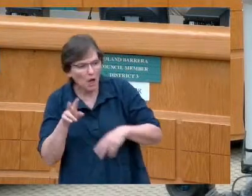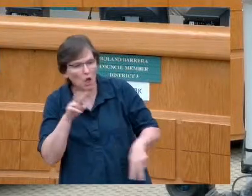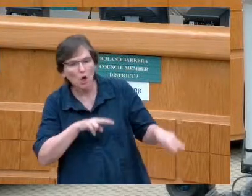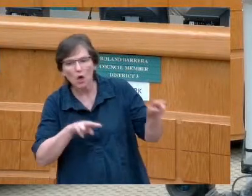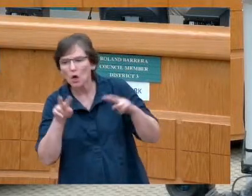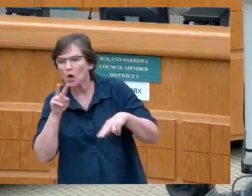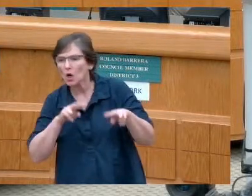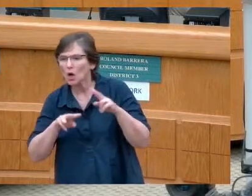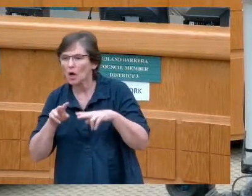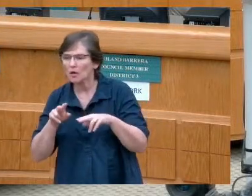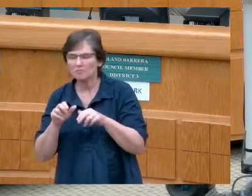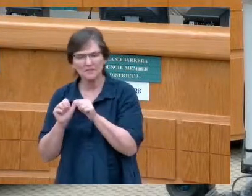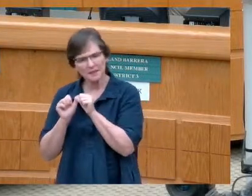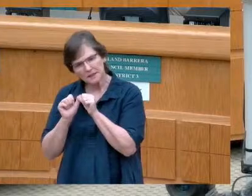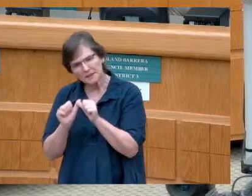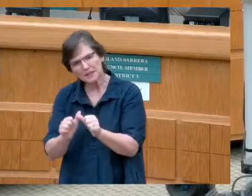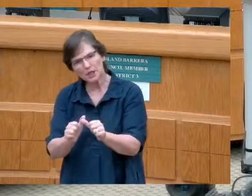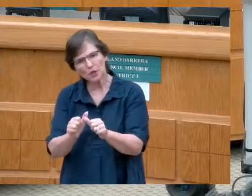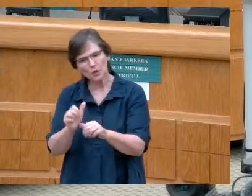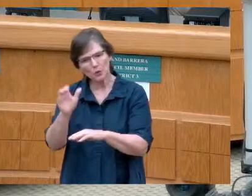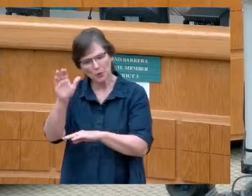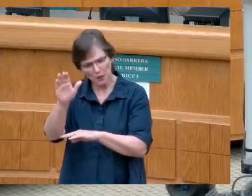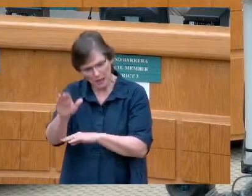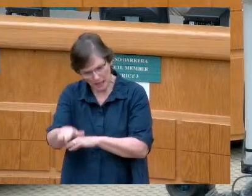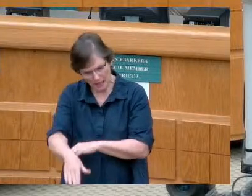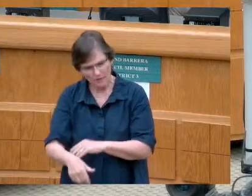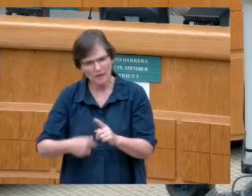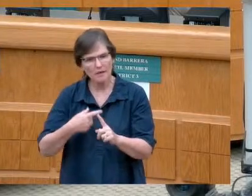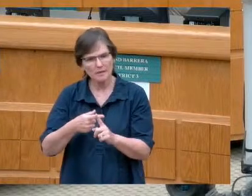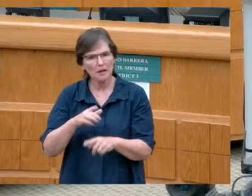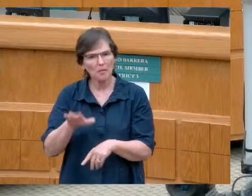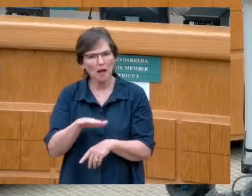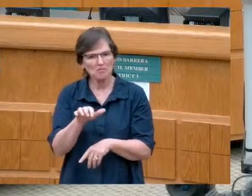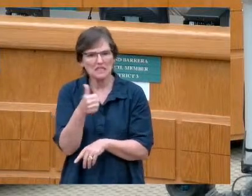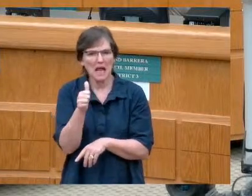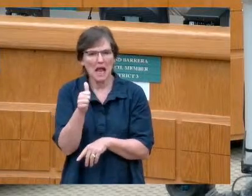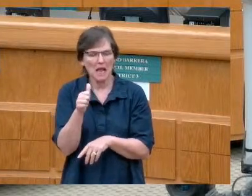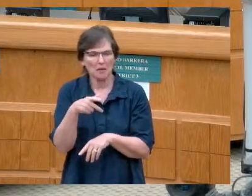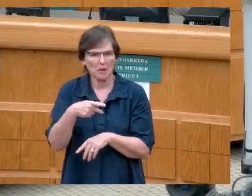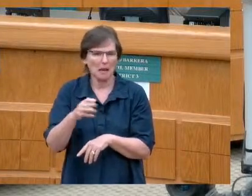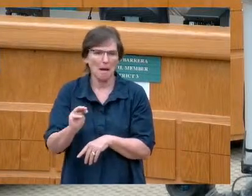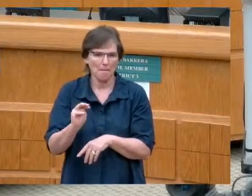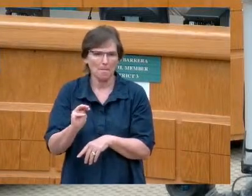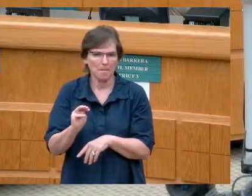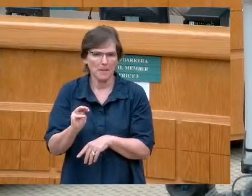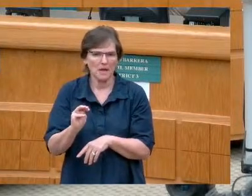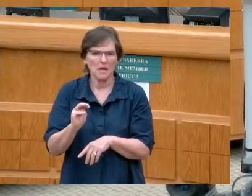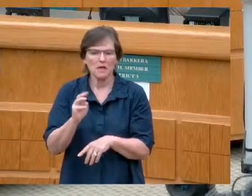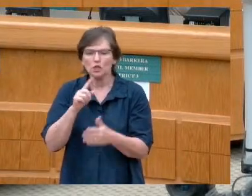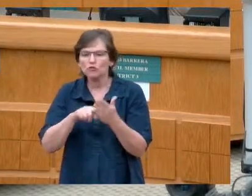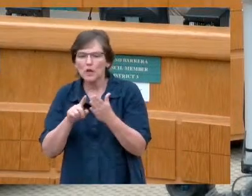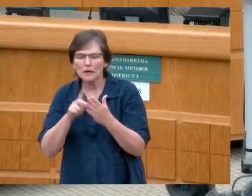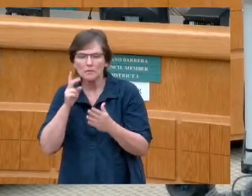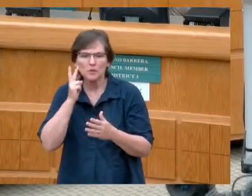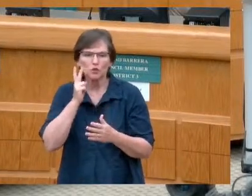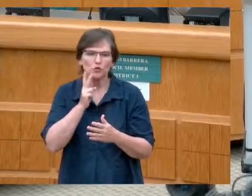about 10 p.m. and just work with the restaurants to make sure they stay in compliance. The goal is not